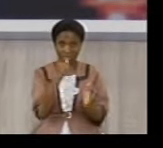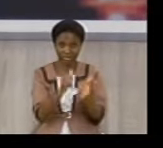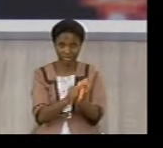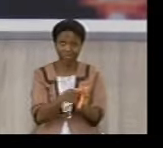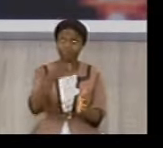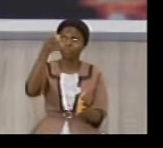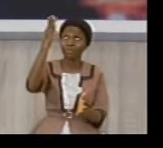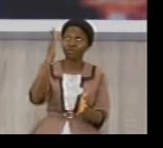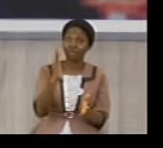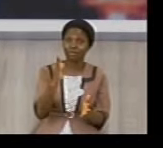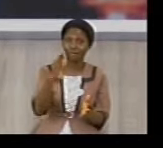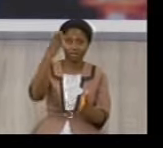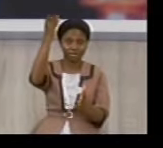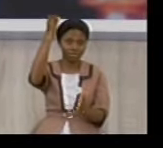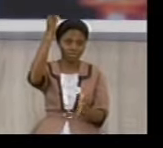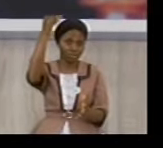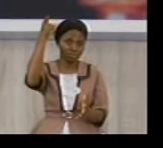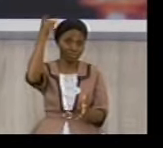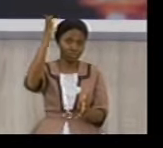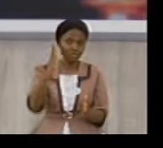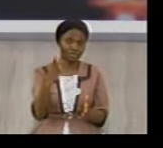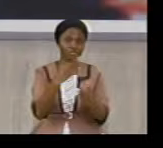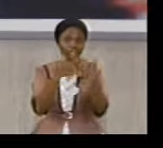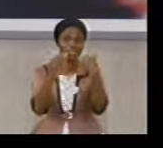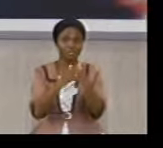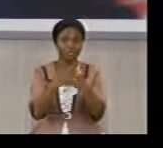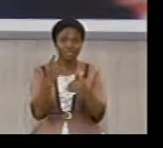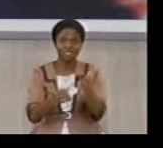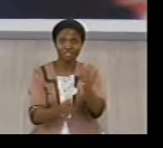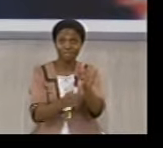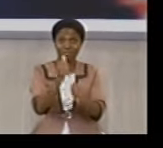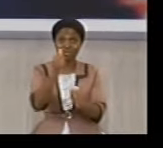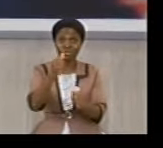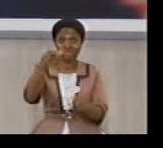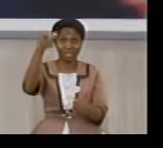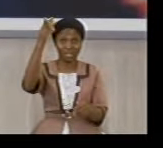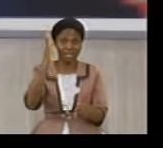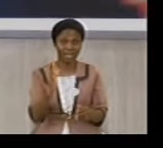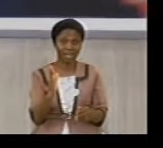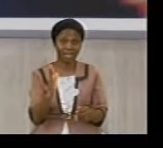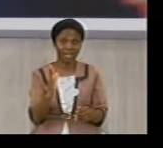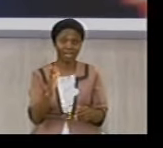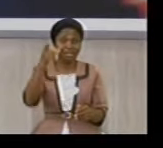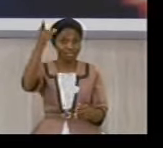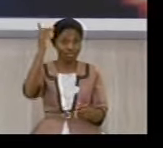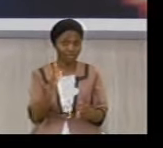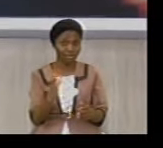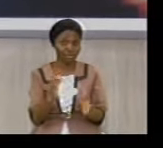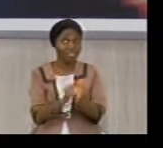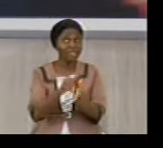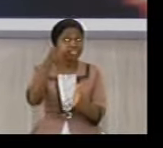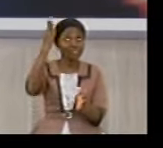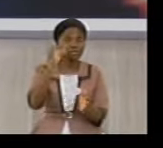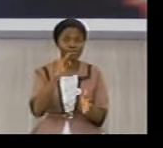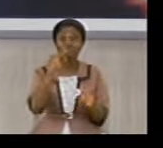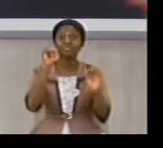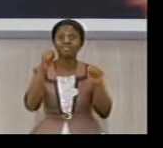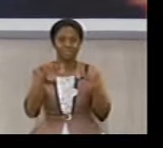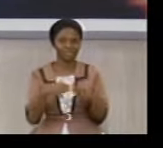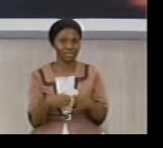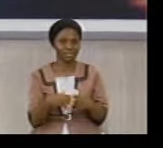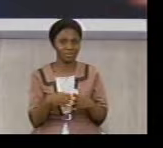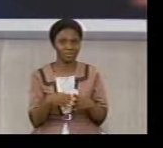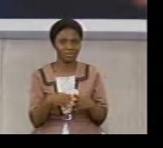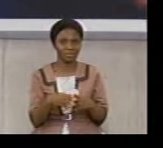of heaven, the Most High God, that God is able. And he now gives